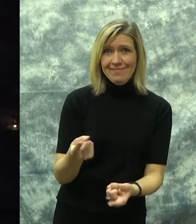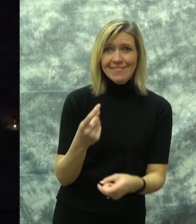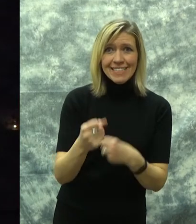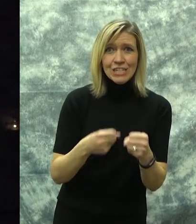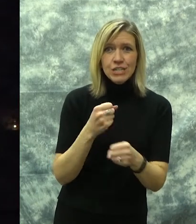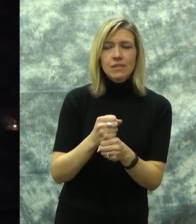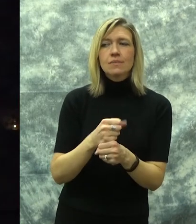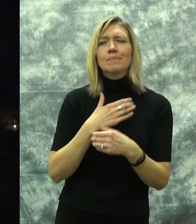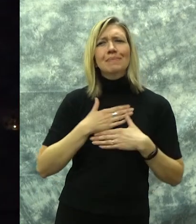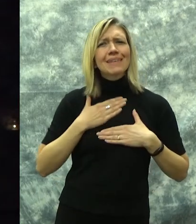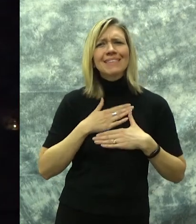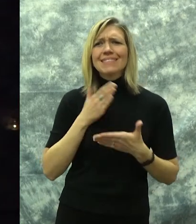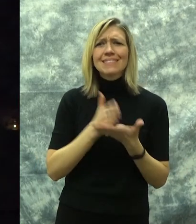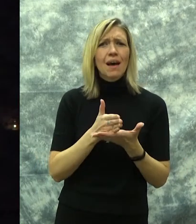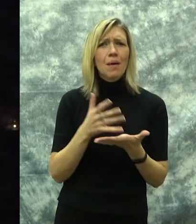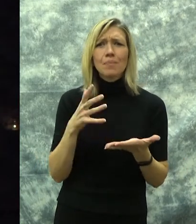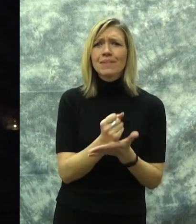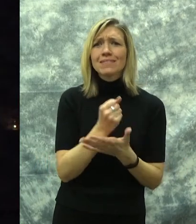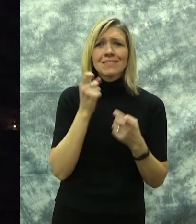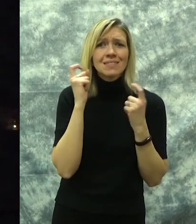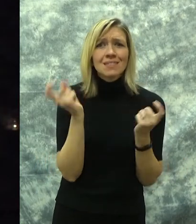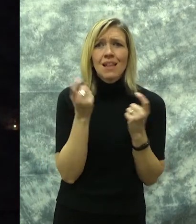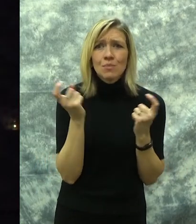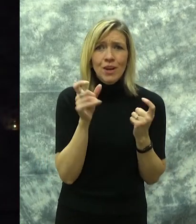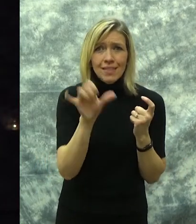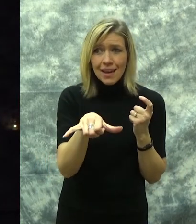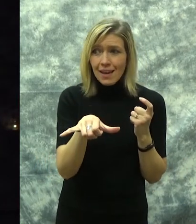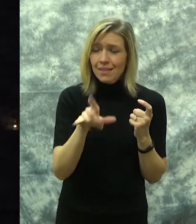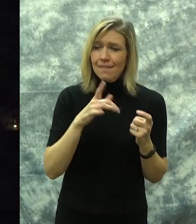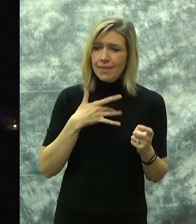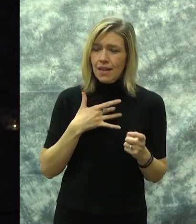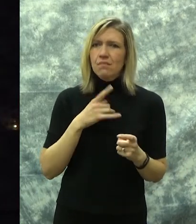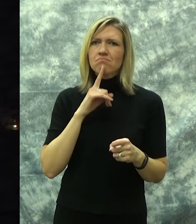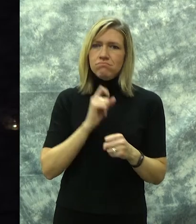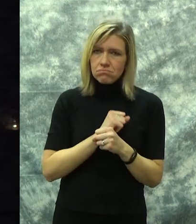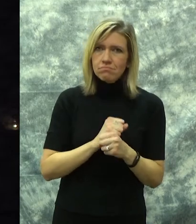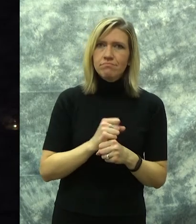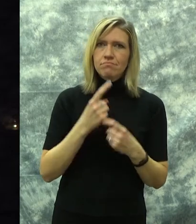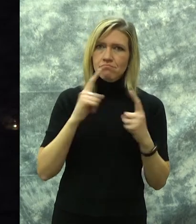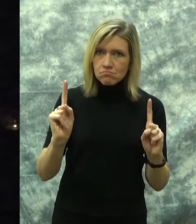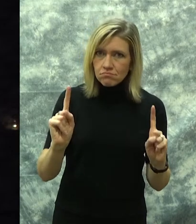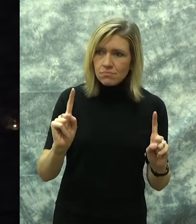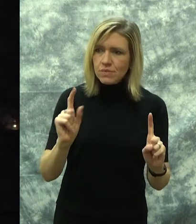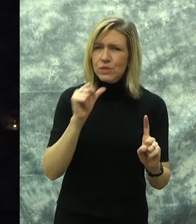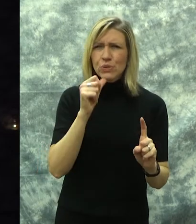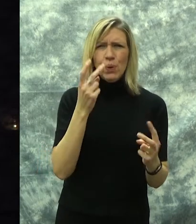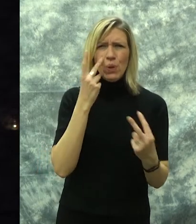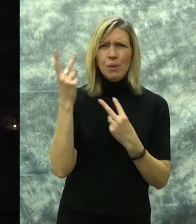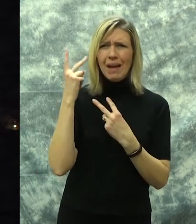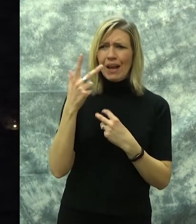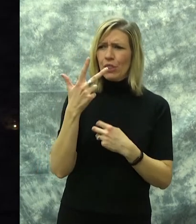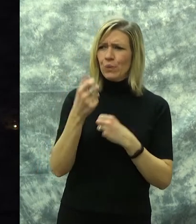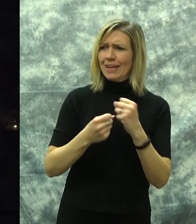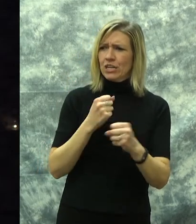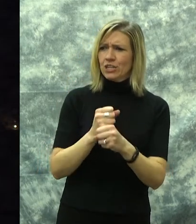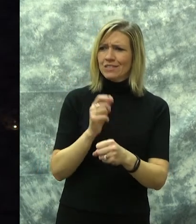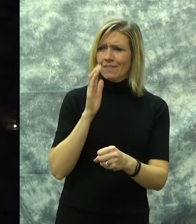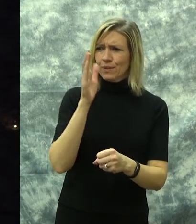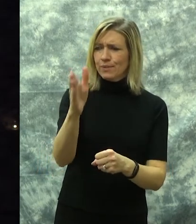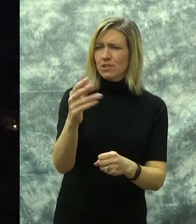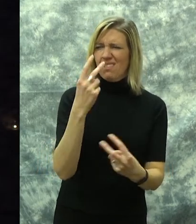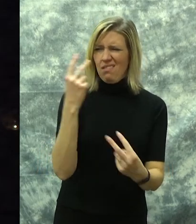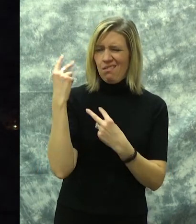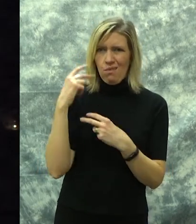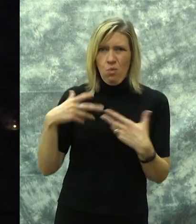celebrate it so that you really accomplish it, so that you don't look back 3 years from now going, what the hell happened back then? And that is that key part of